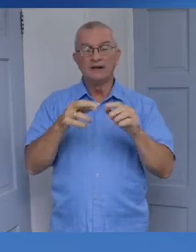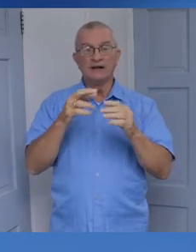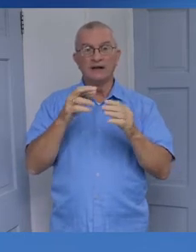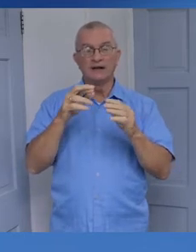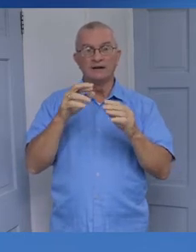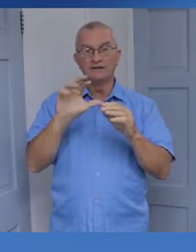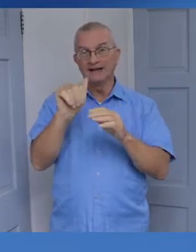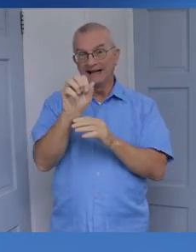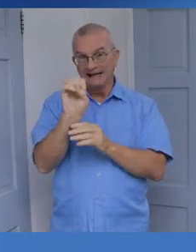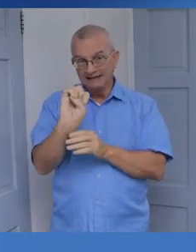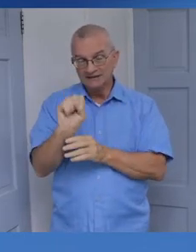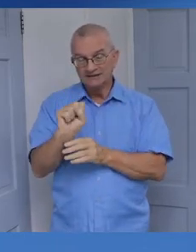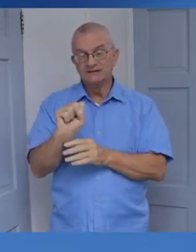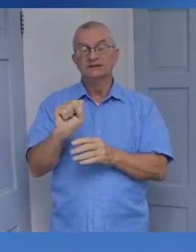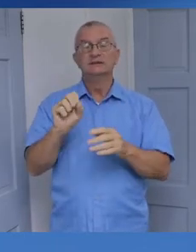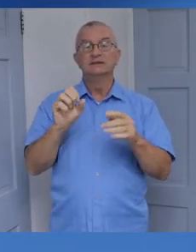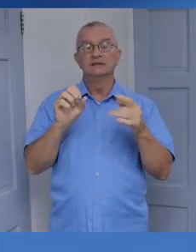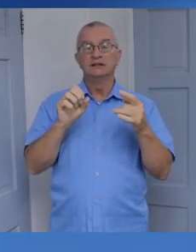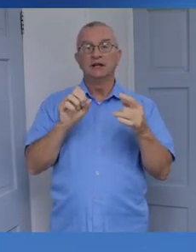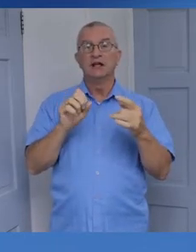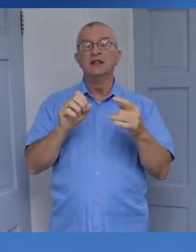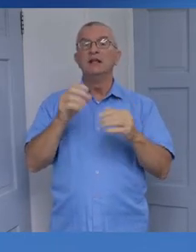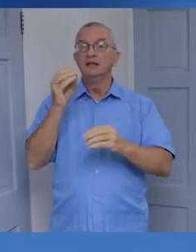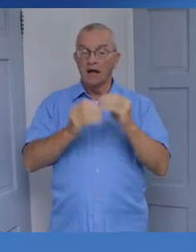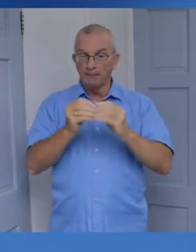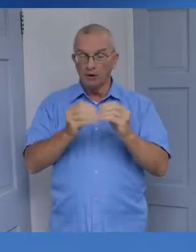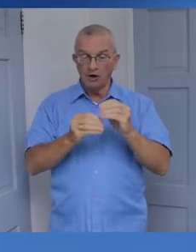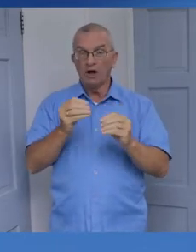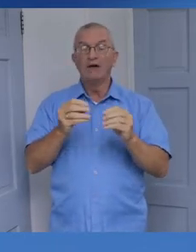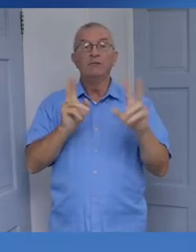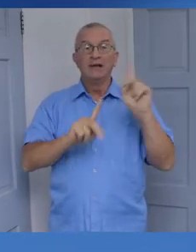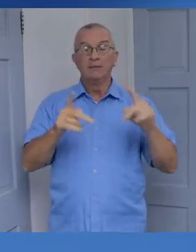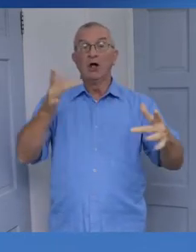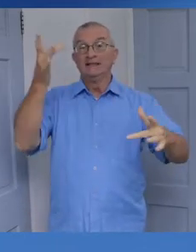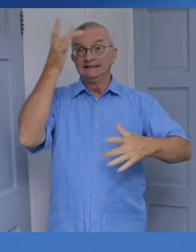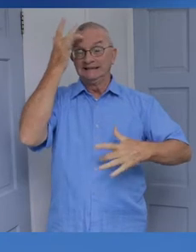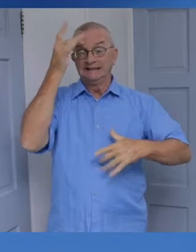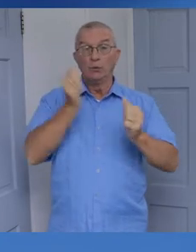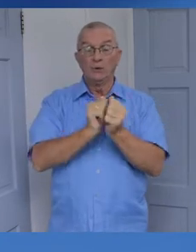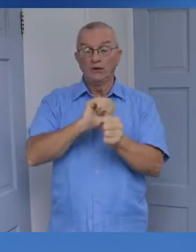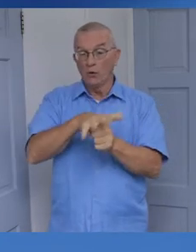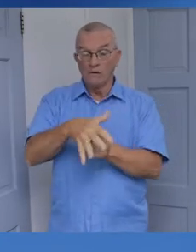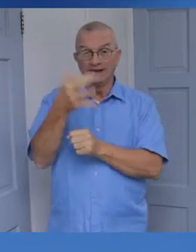to climb, and in less than a month, we have had a